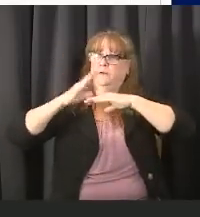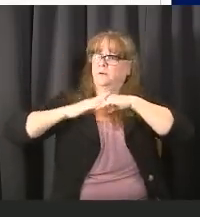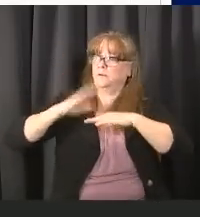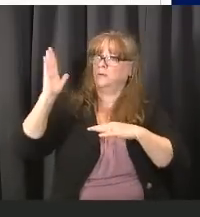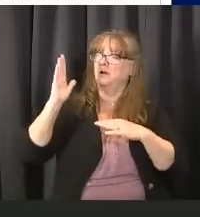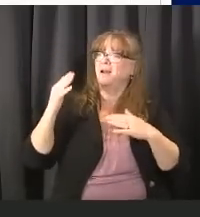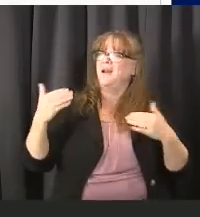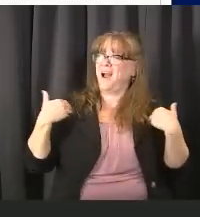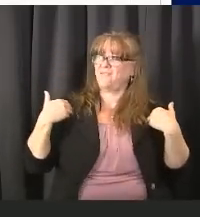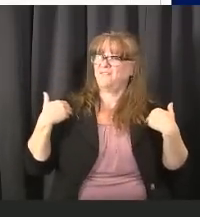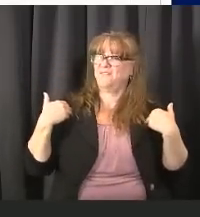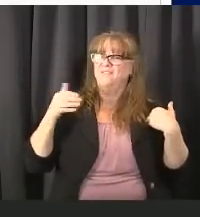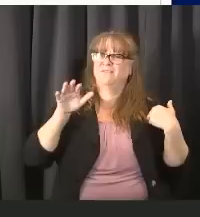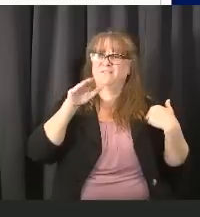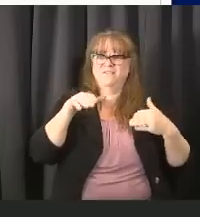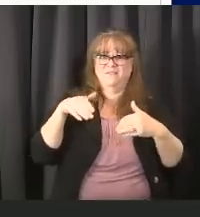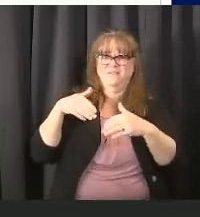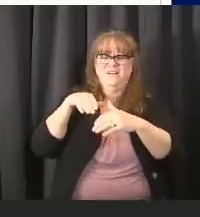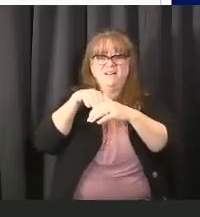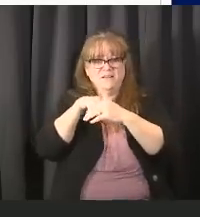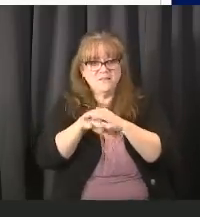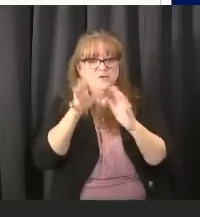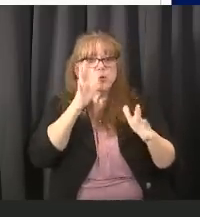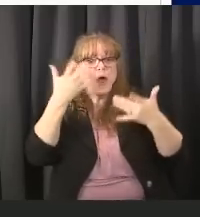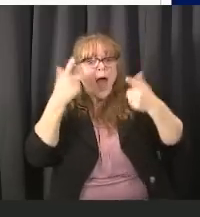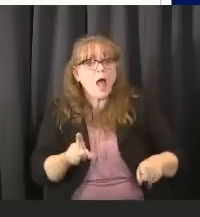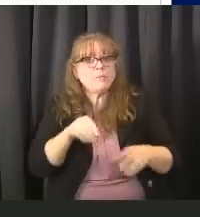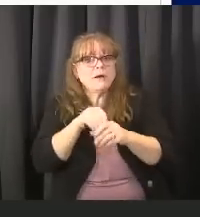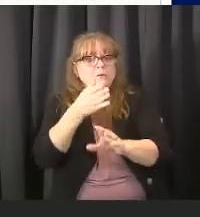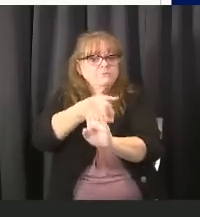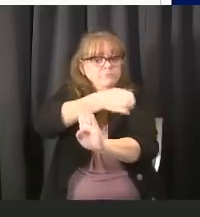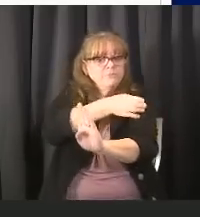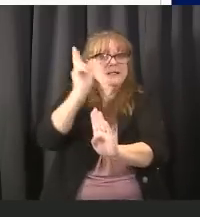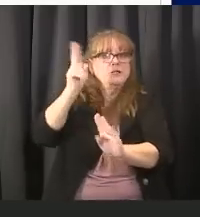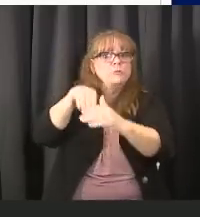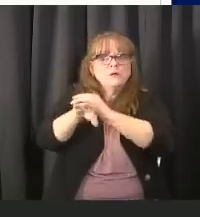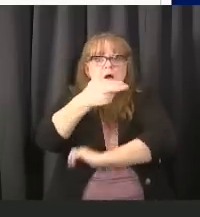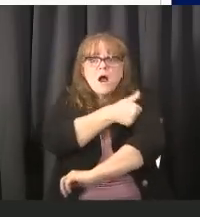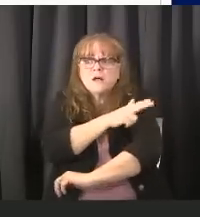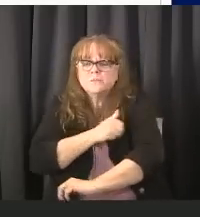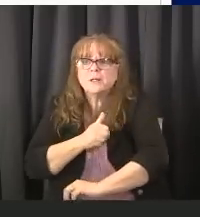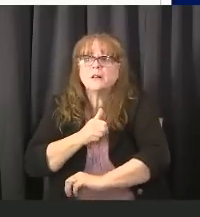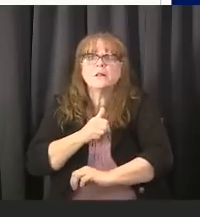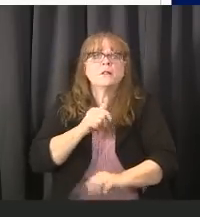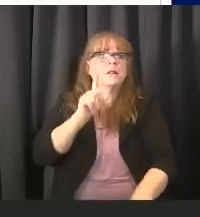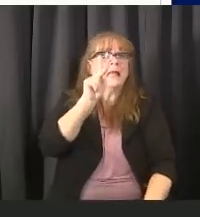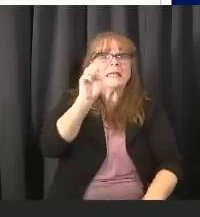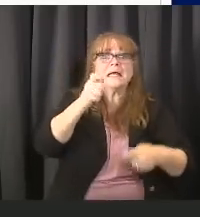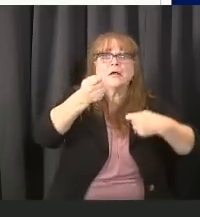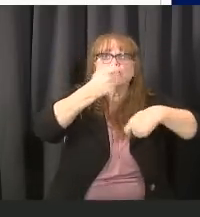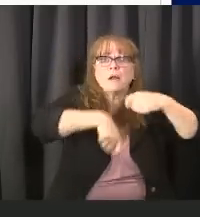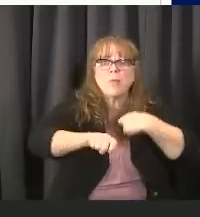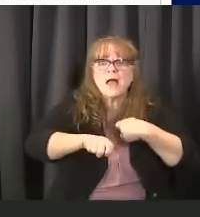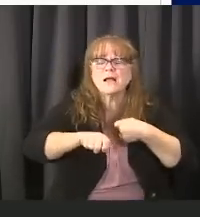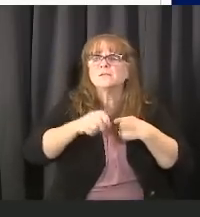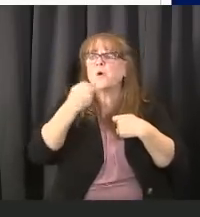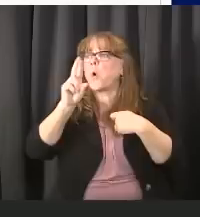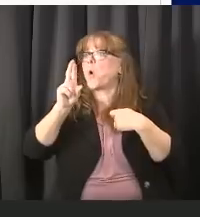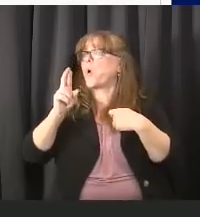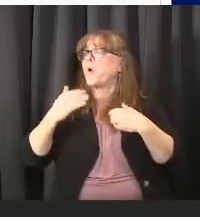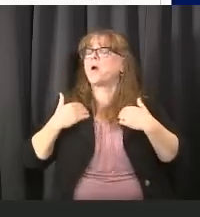a knee replacement, it could have been pneumonia 6 years ago, whatever it was. Many people have. For those who haven't, that's